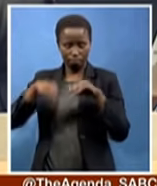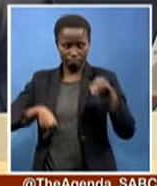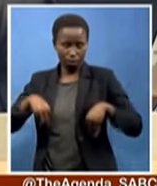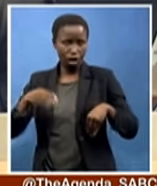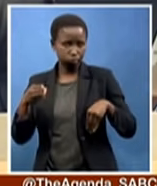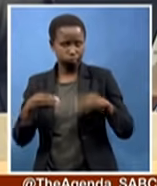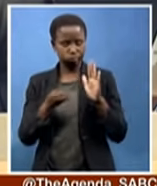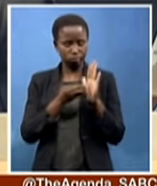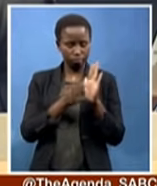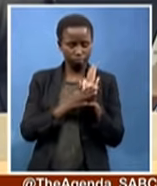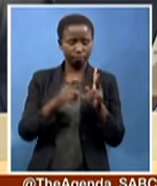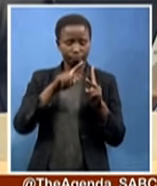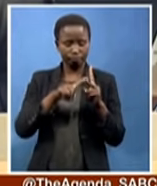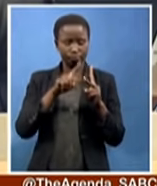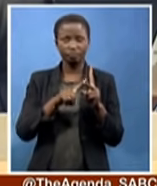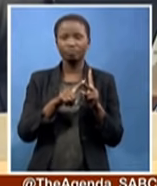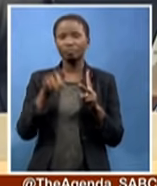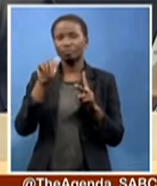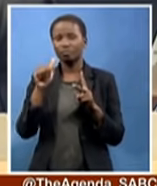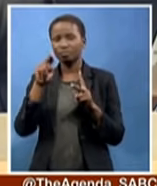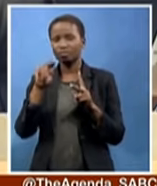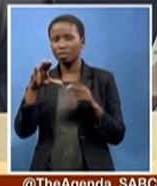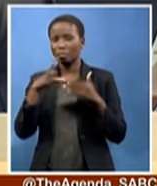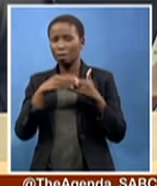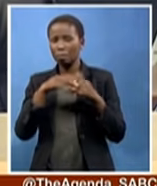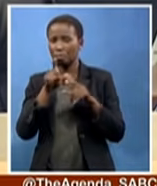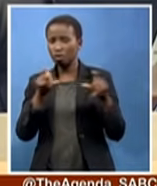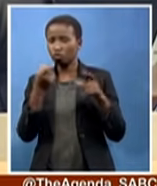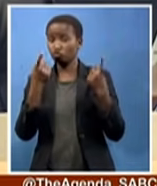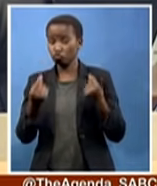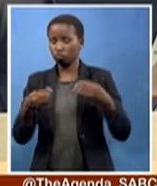members and leaders in the broader context of state capture.